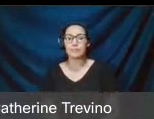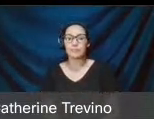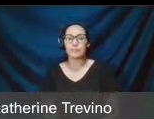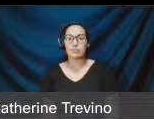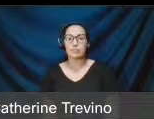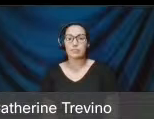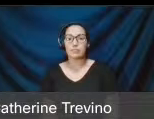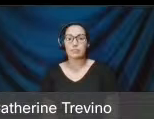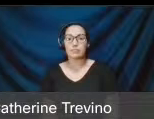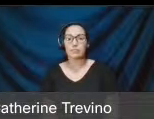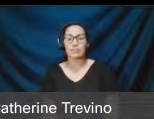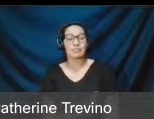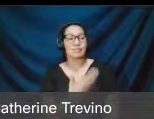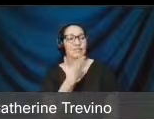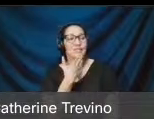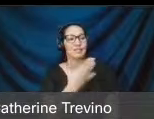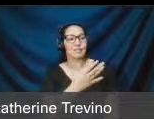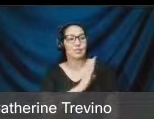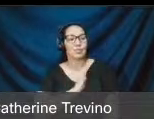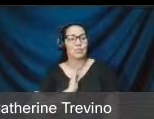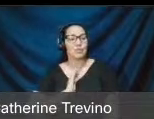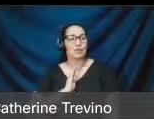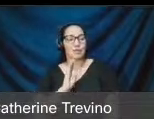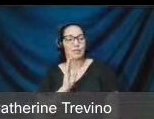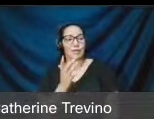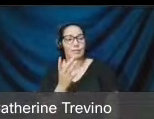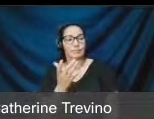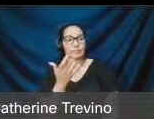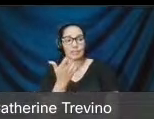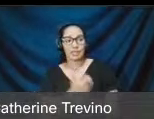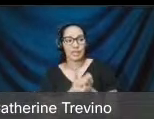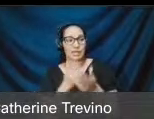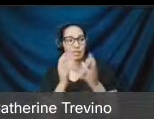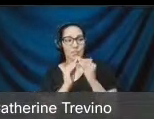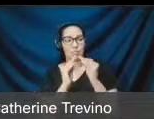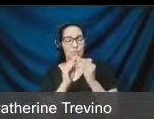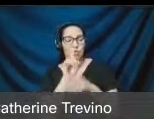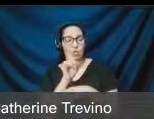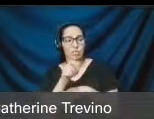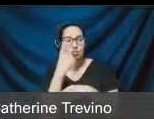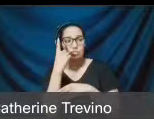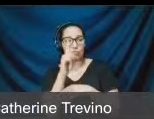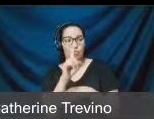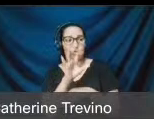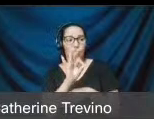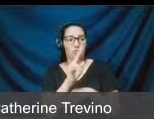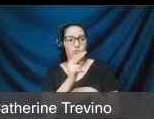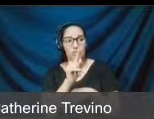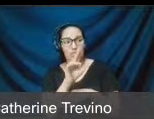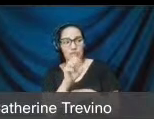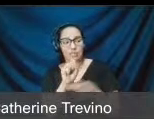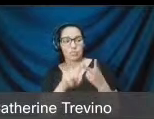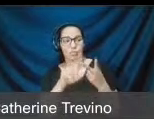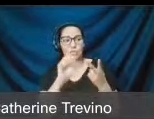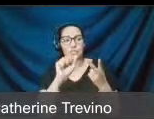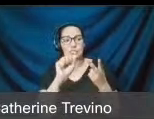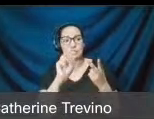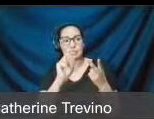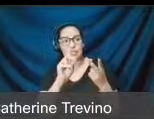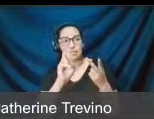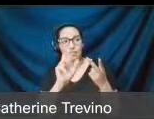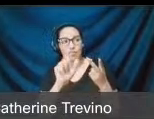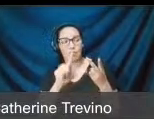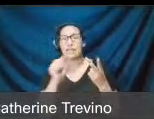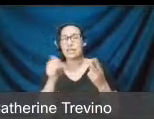Thank you, Board Member Adeguin. Do we have any further questions for Board Member Sandoval or Board Member Fuentes? Yeah, I have one quick comment and one question